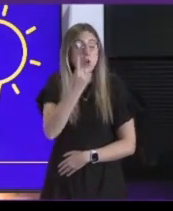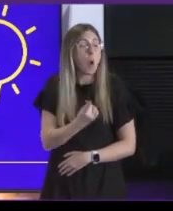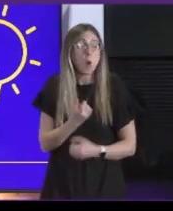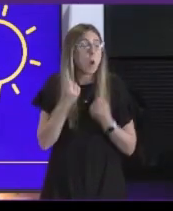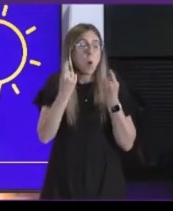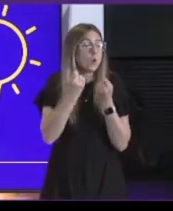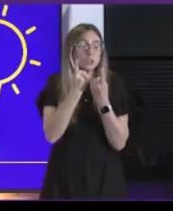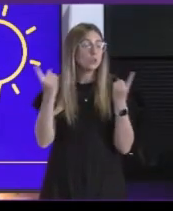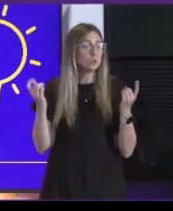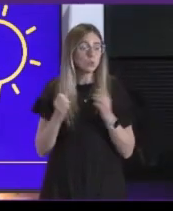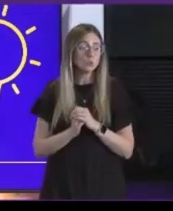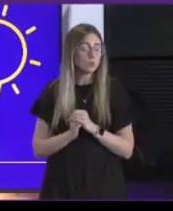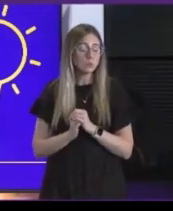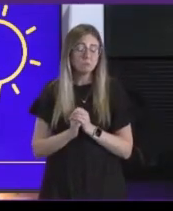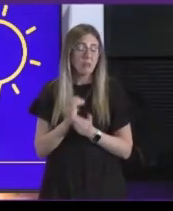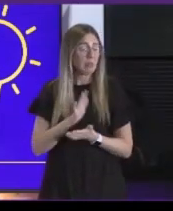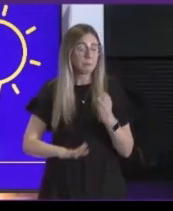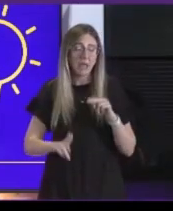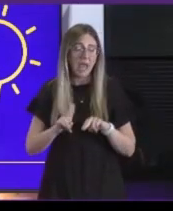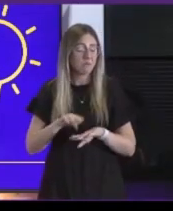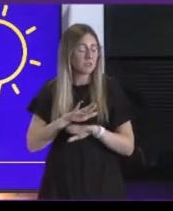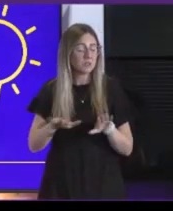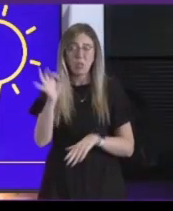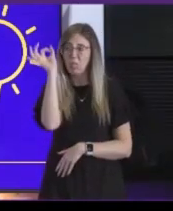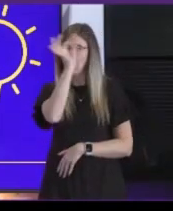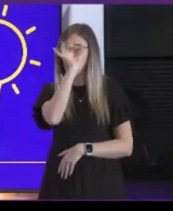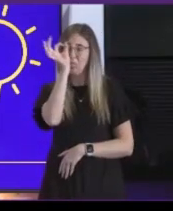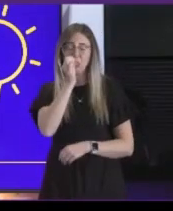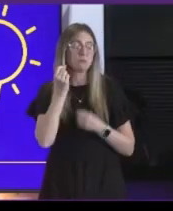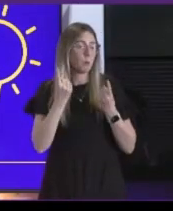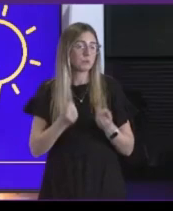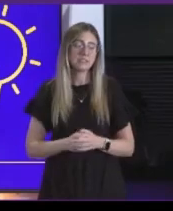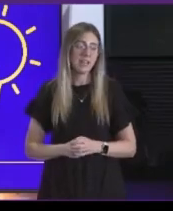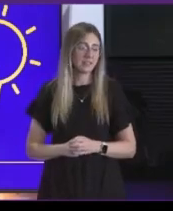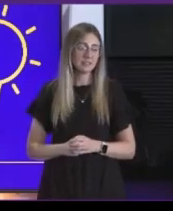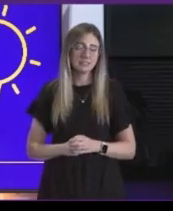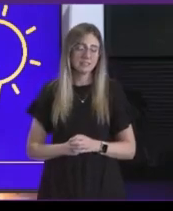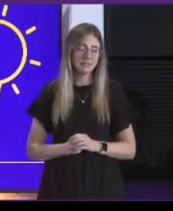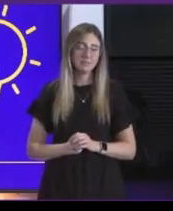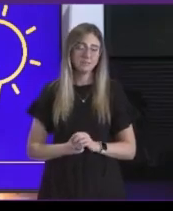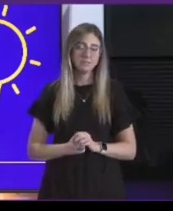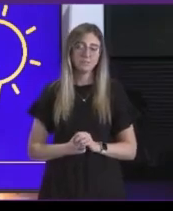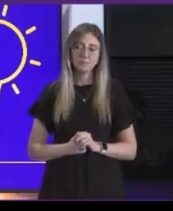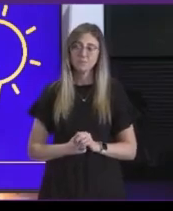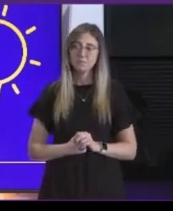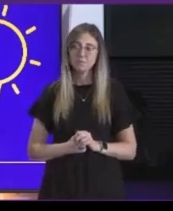I work in, and their parents don't understand that either. So